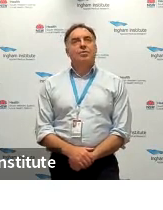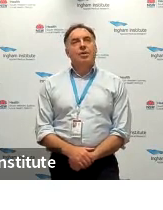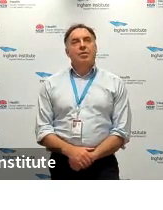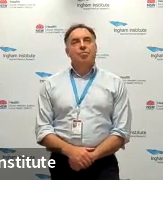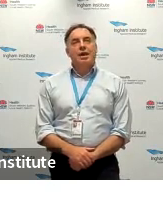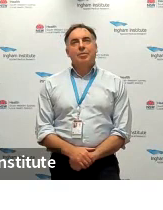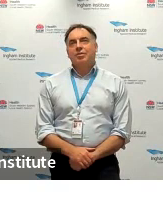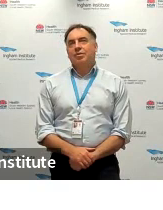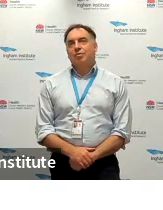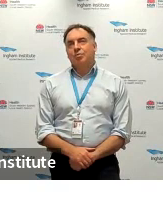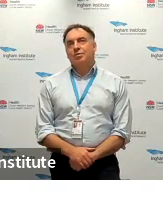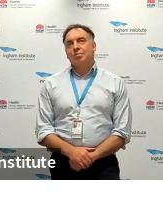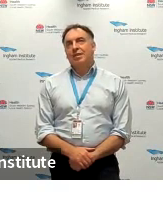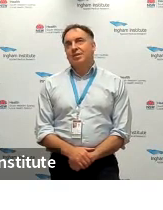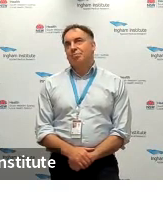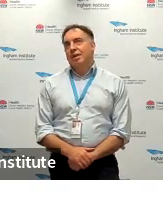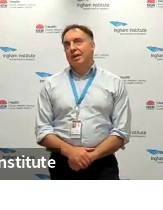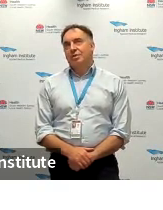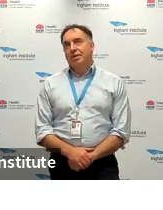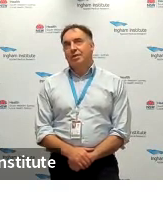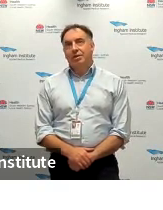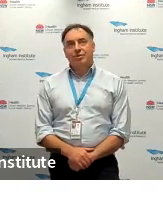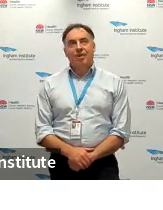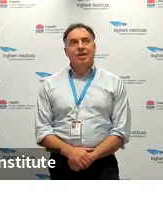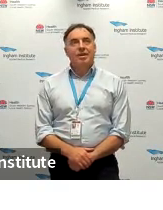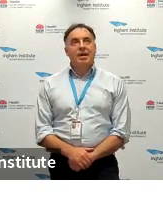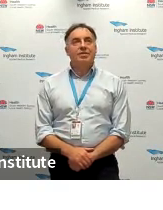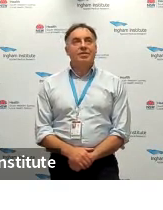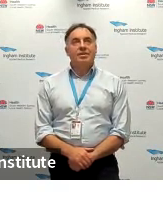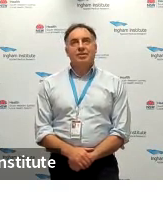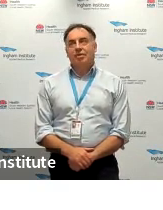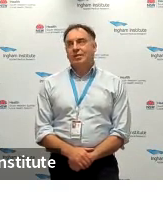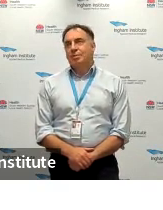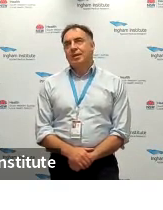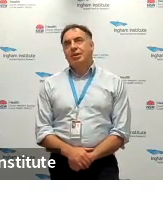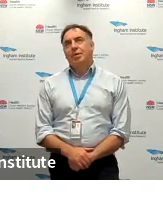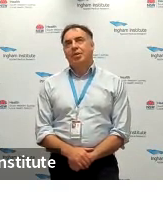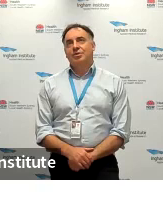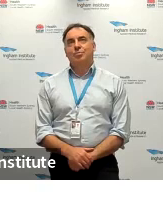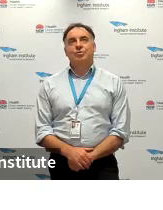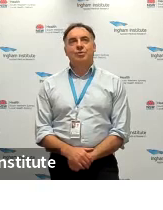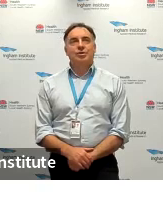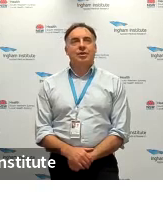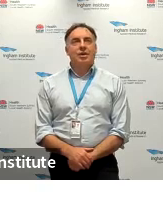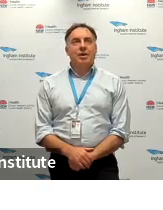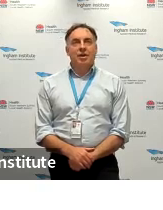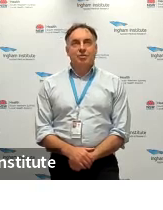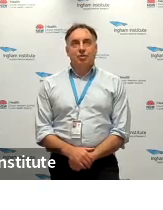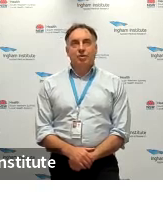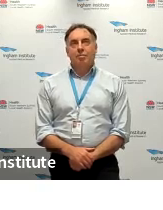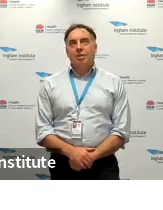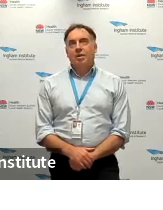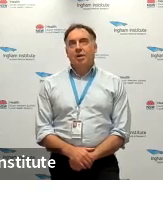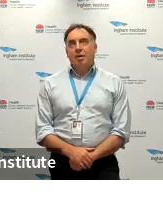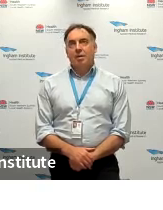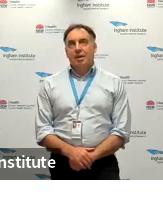of the preeminent groups managing preeclampsia in Australia. And it's great to be able to come along as an obstetrician and